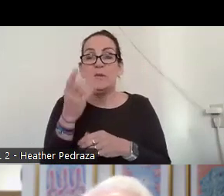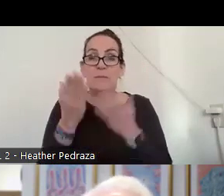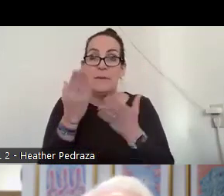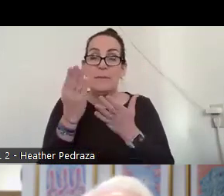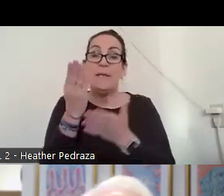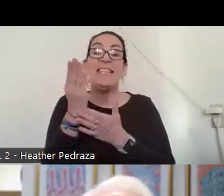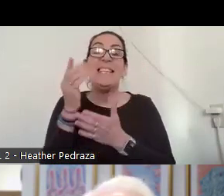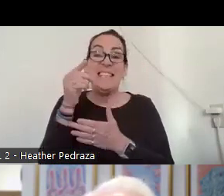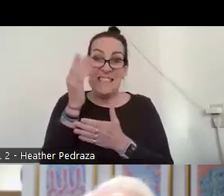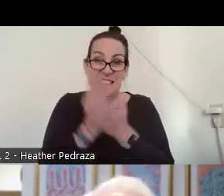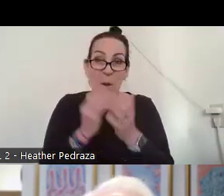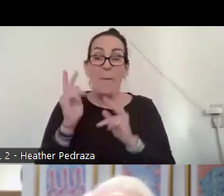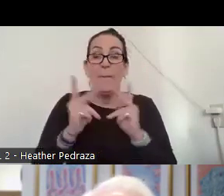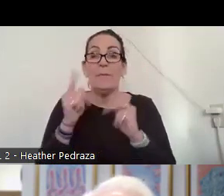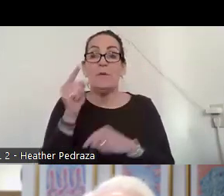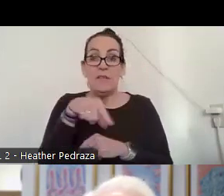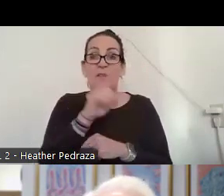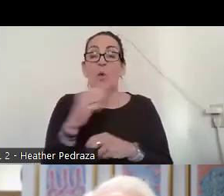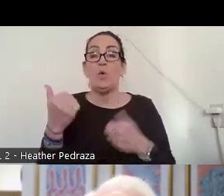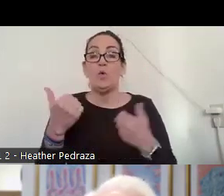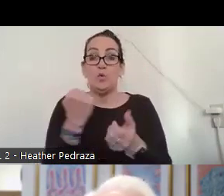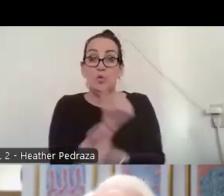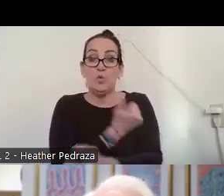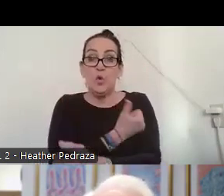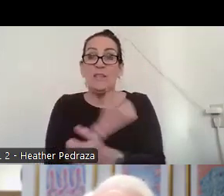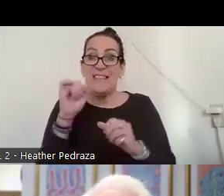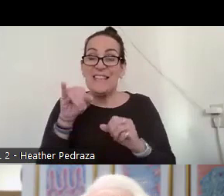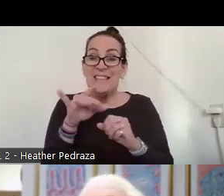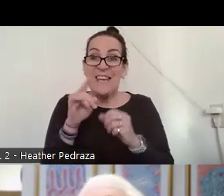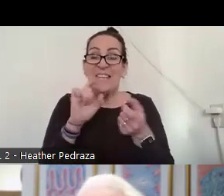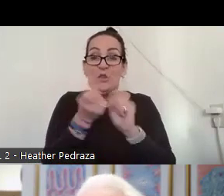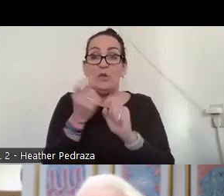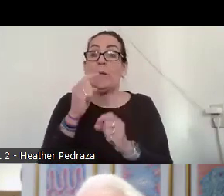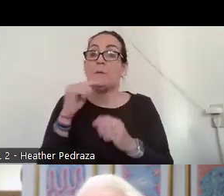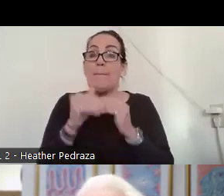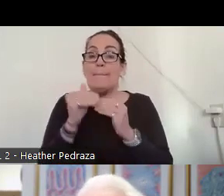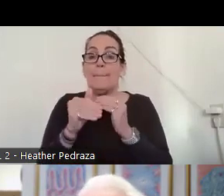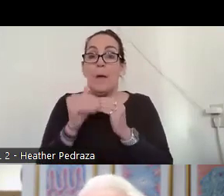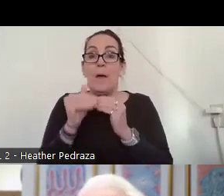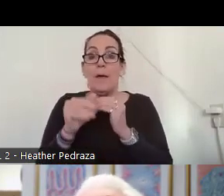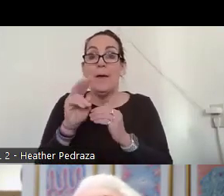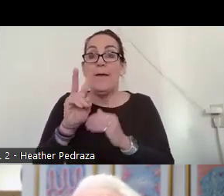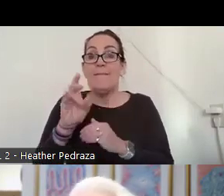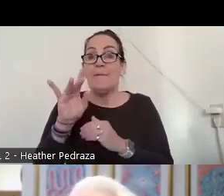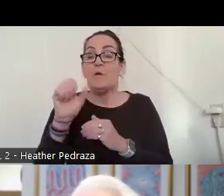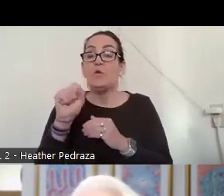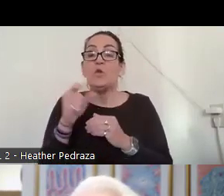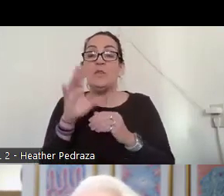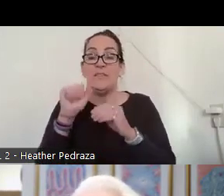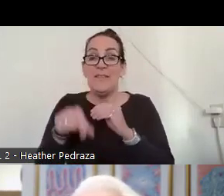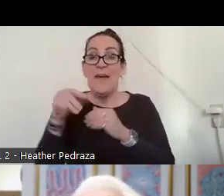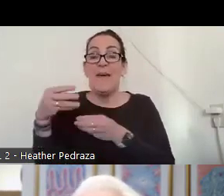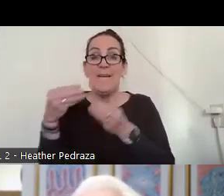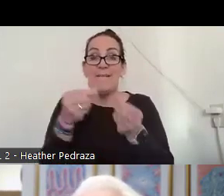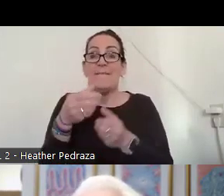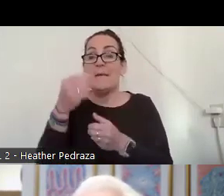drugs can, in the right setting, induce changes in the blood vessels that feed the brain, with either edema, fluid around